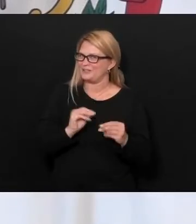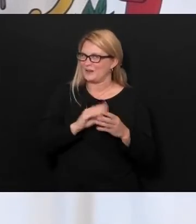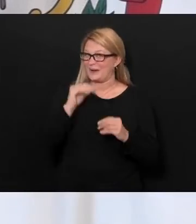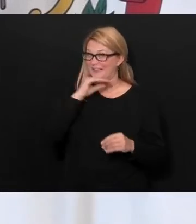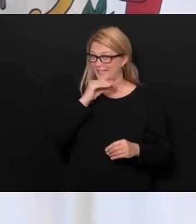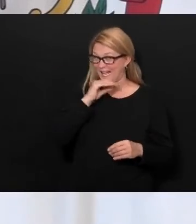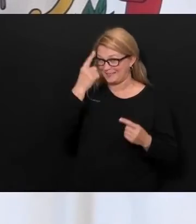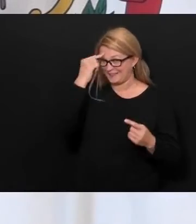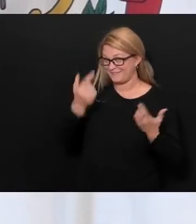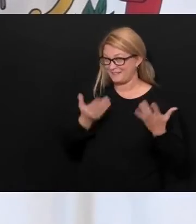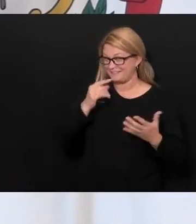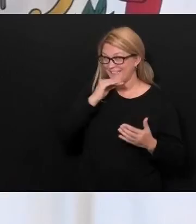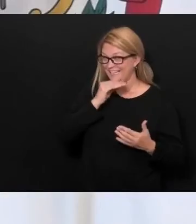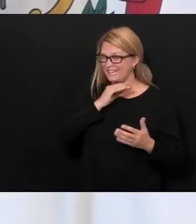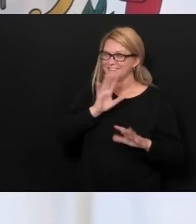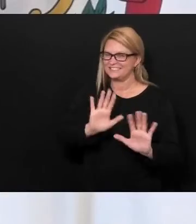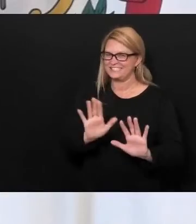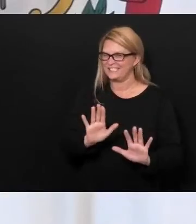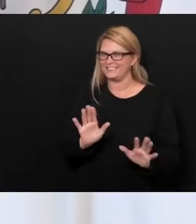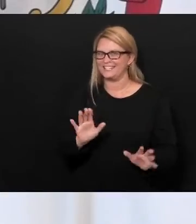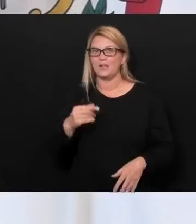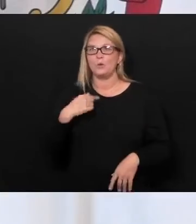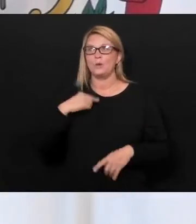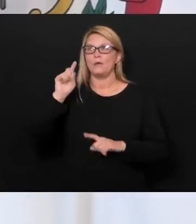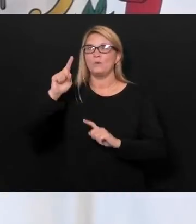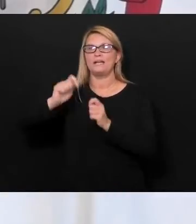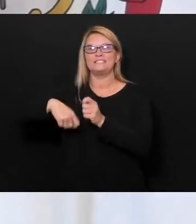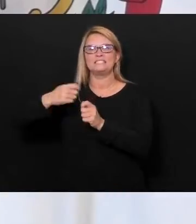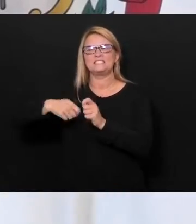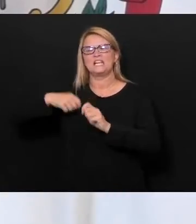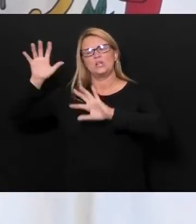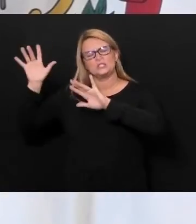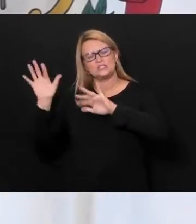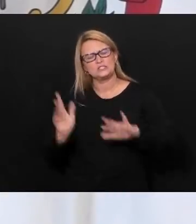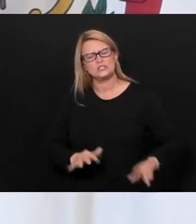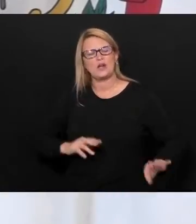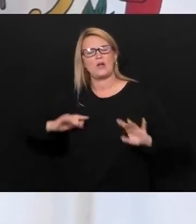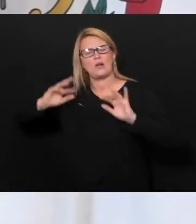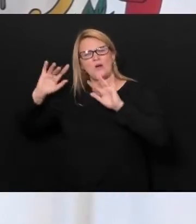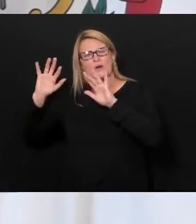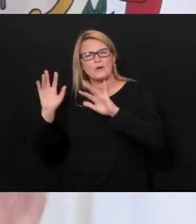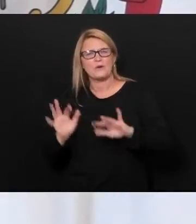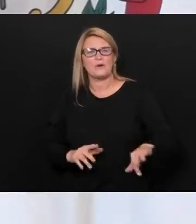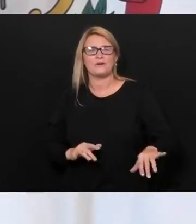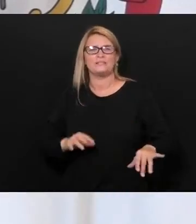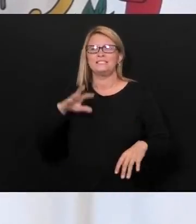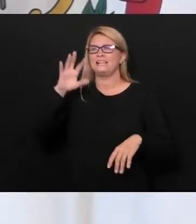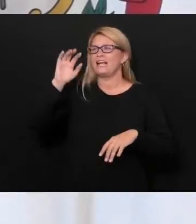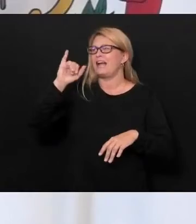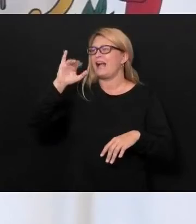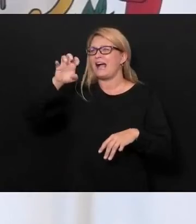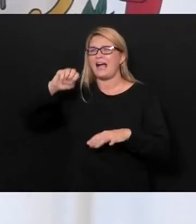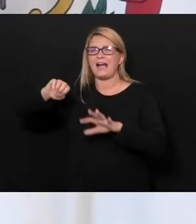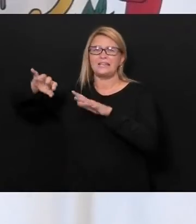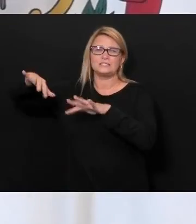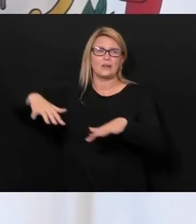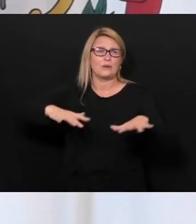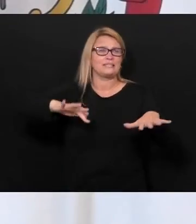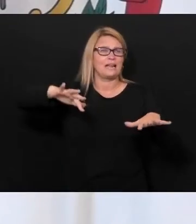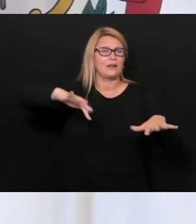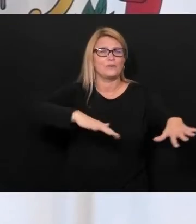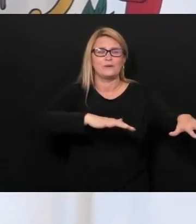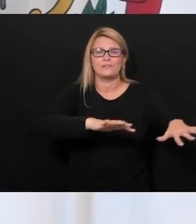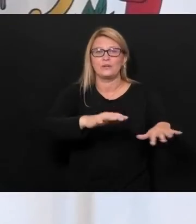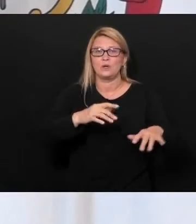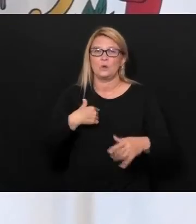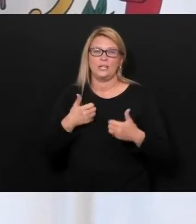real truth is just this. We went out that river, and it was snowing, good gosh, and there was big chunks of ice floating down the river and everything else.